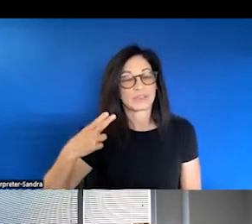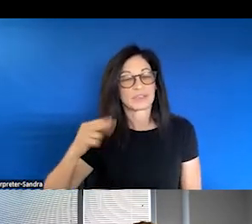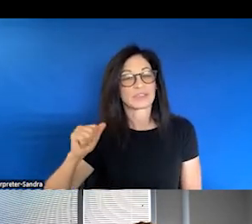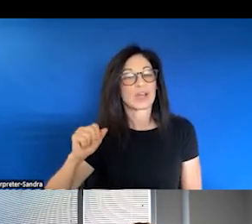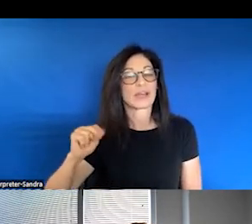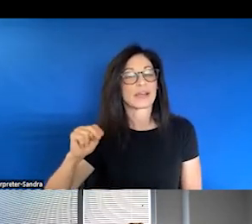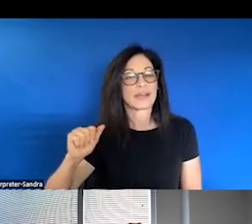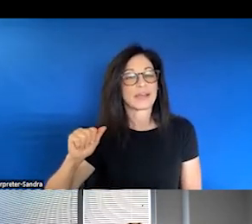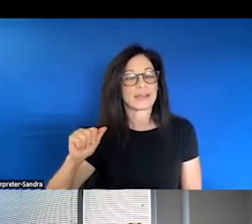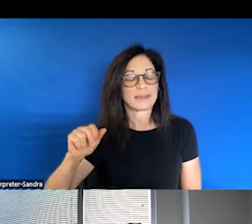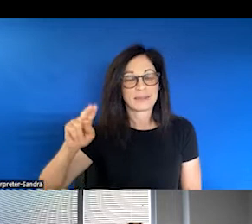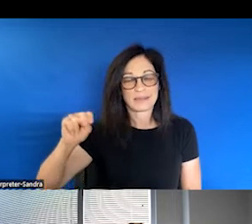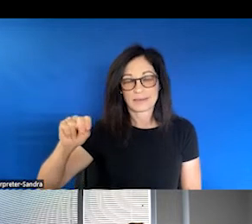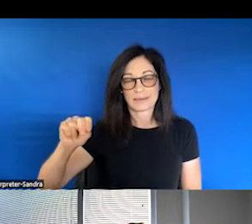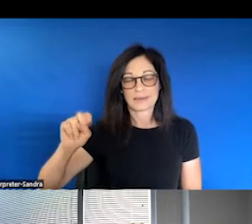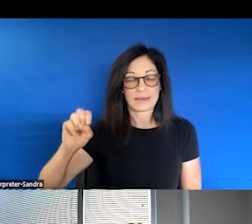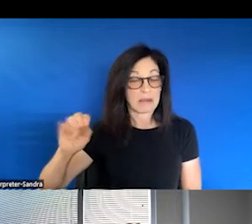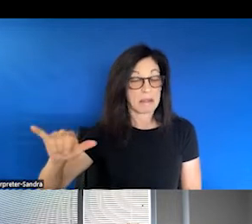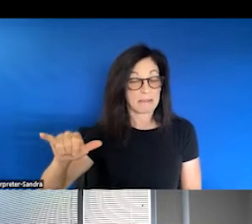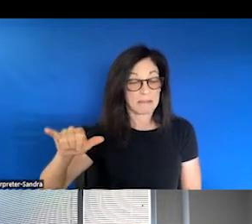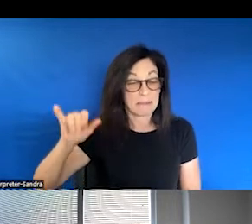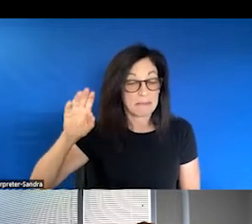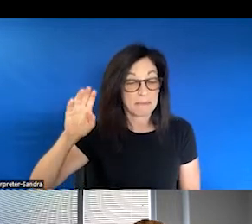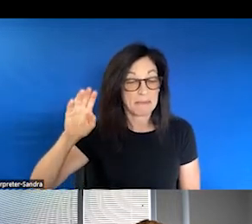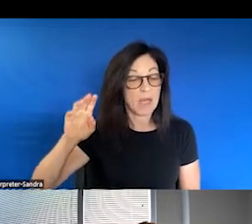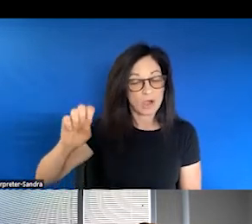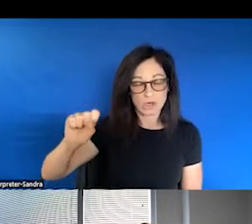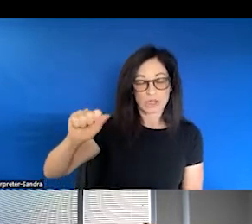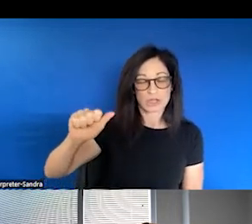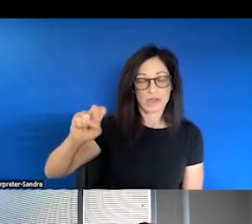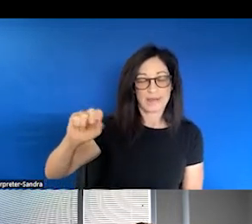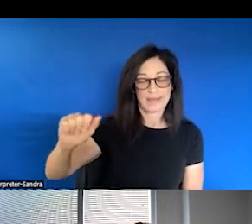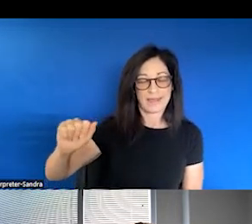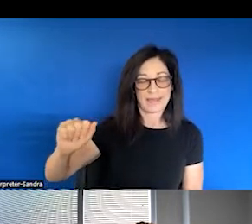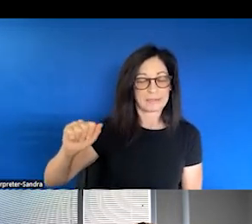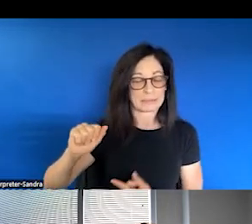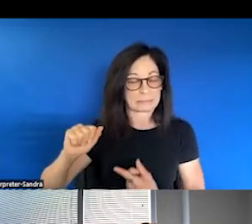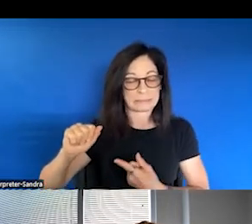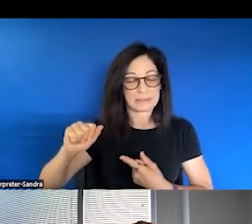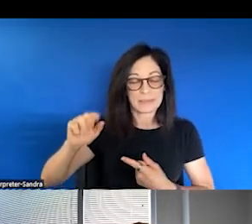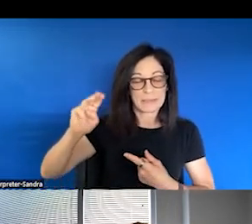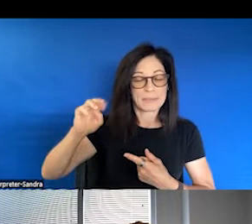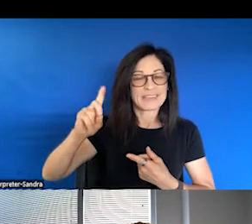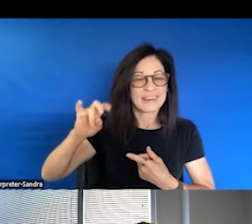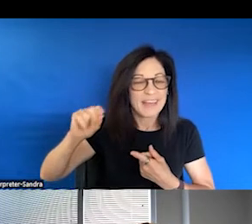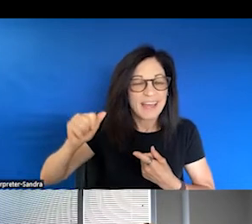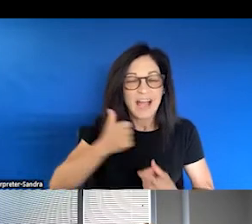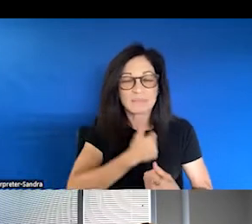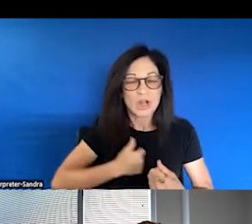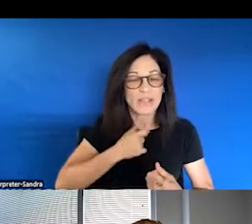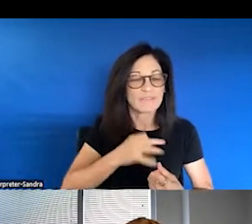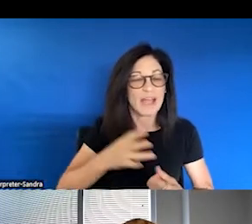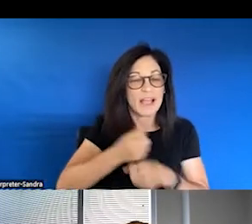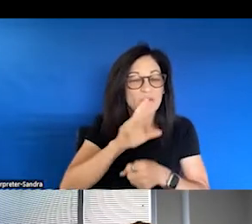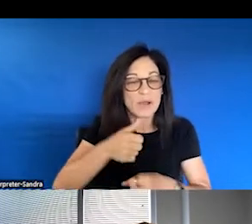Medina to join us. And please correct me if I got your pronunciation of your name wrong, but thank you for jumping in on the fly